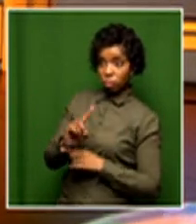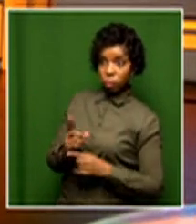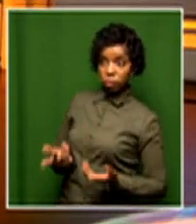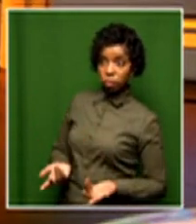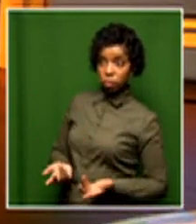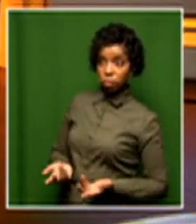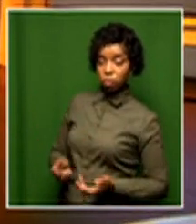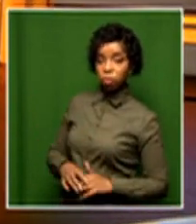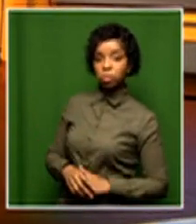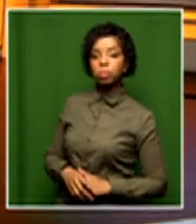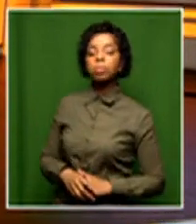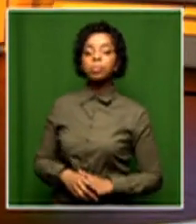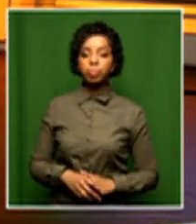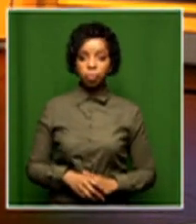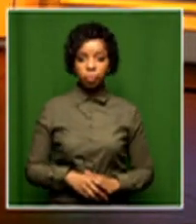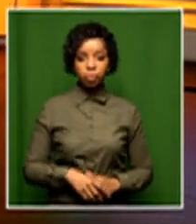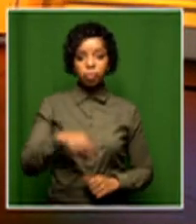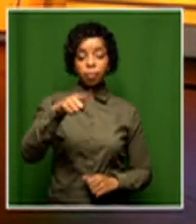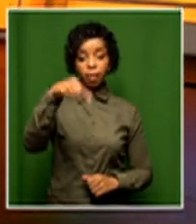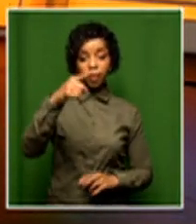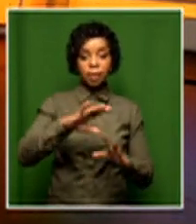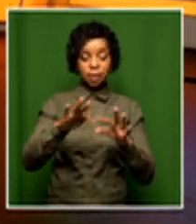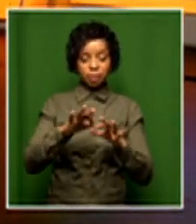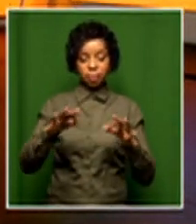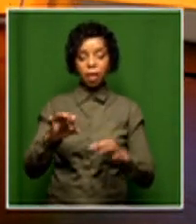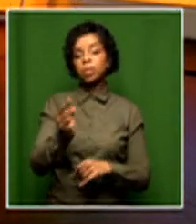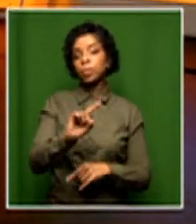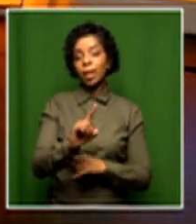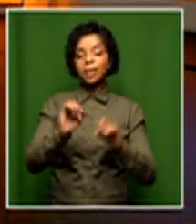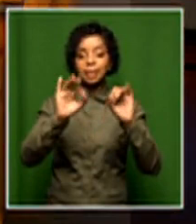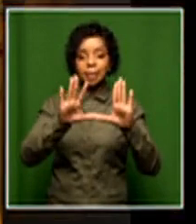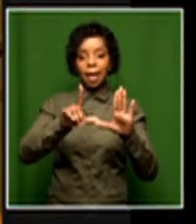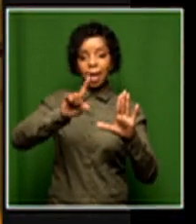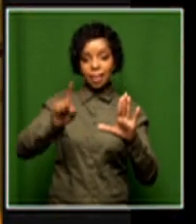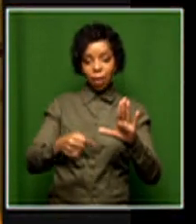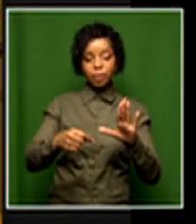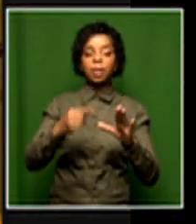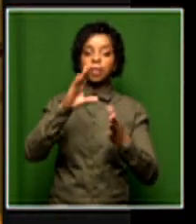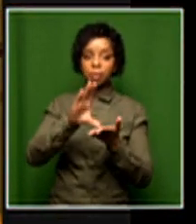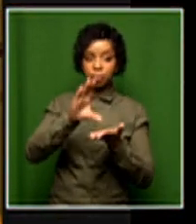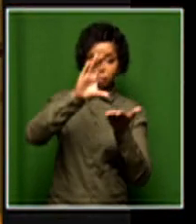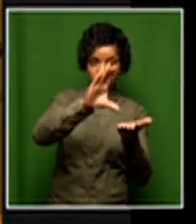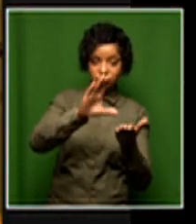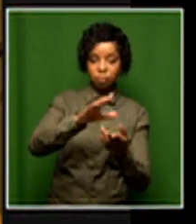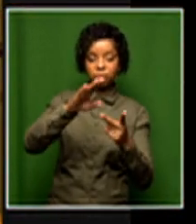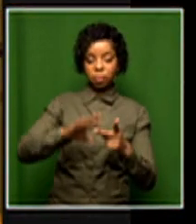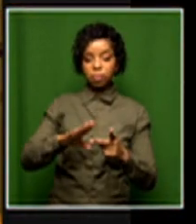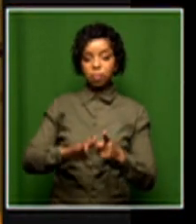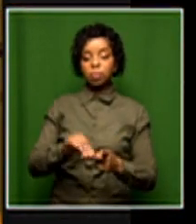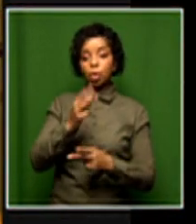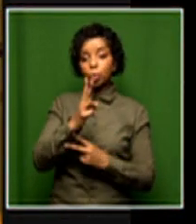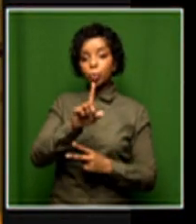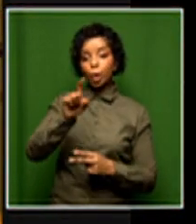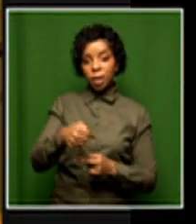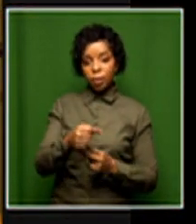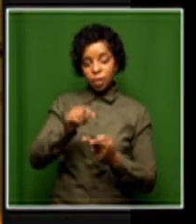So the first prize is actually 10,000 rand cash. The second one is 2,000 rand, and the first one is 1,000 rand.